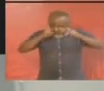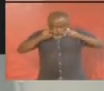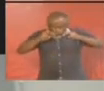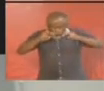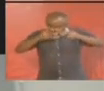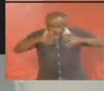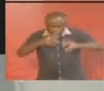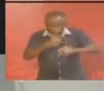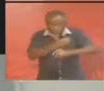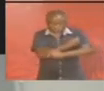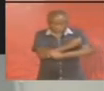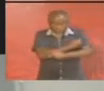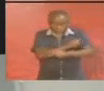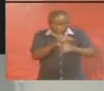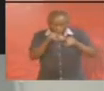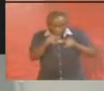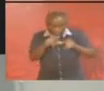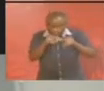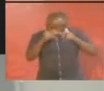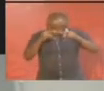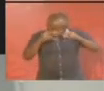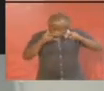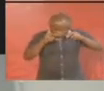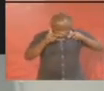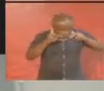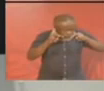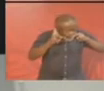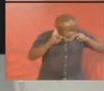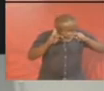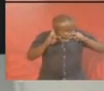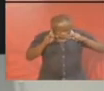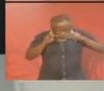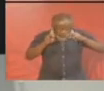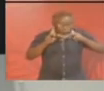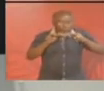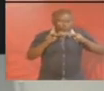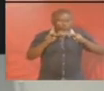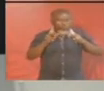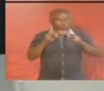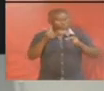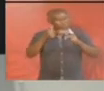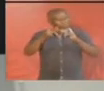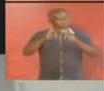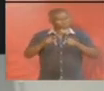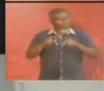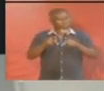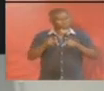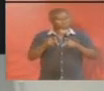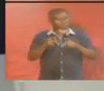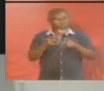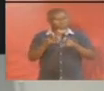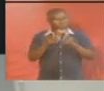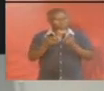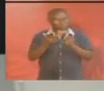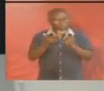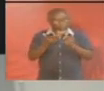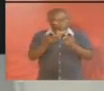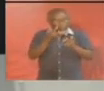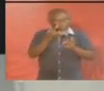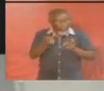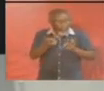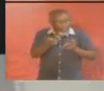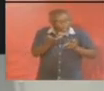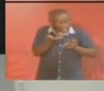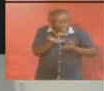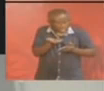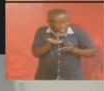COVID-19 vaccine. So of these 10,000 people who would have gotten it so far, has anyone had any sort of adverse reaction? And